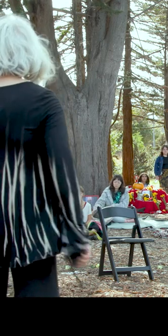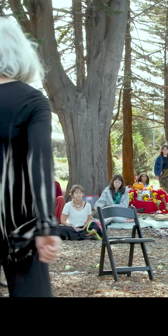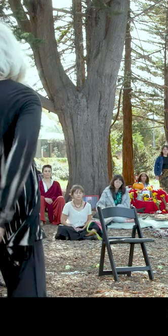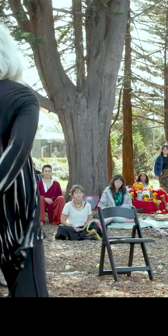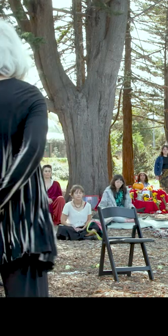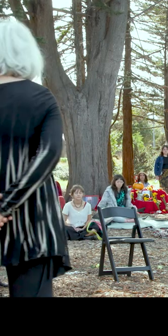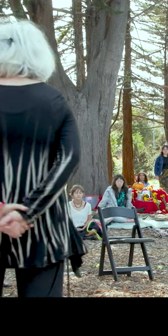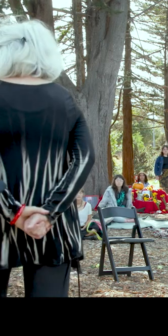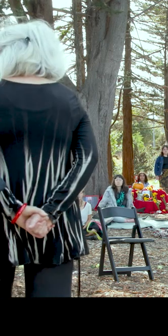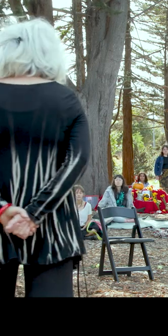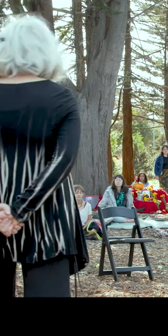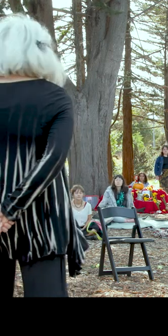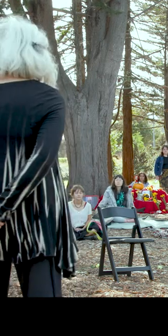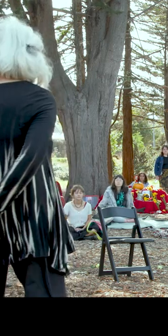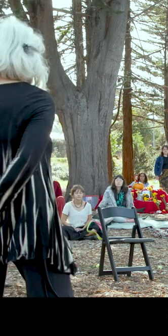Jay Sharlin,